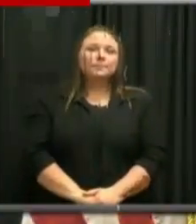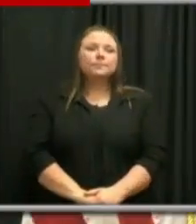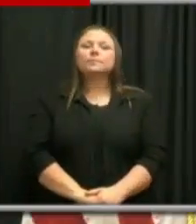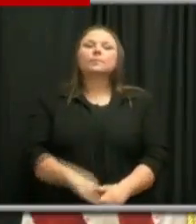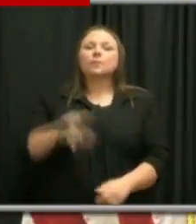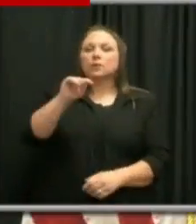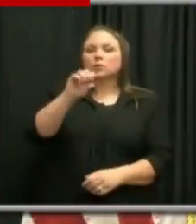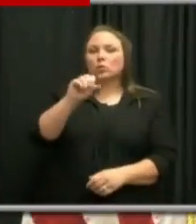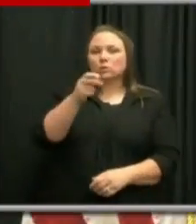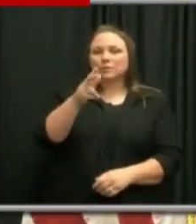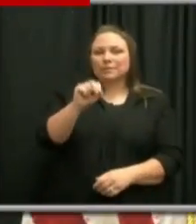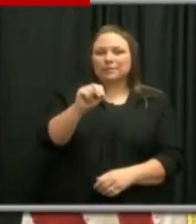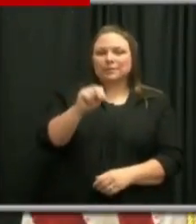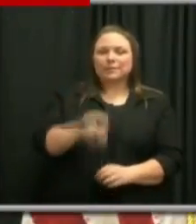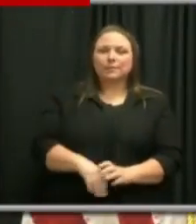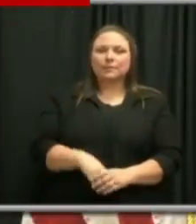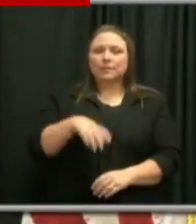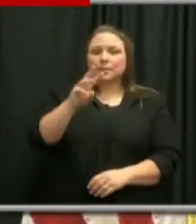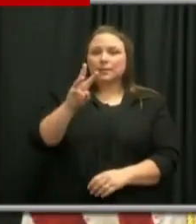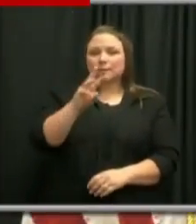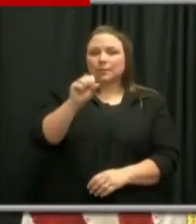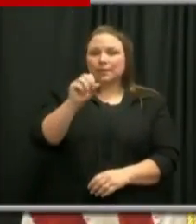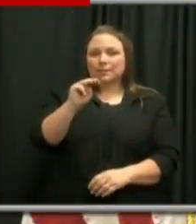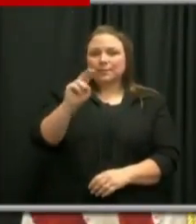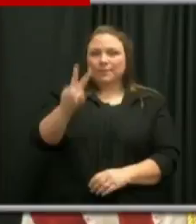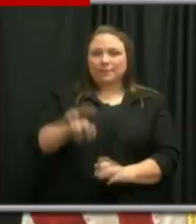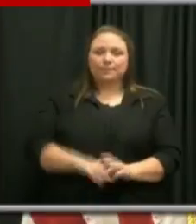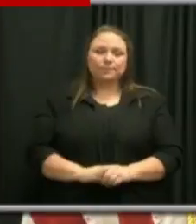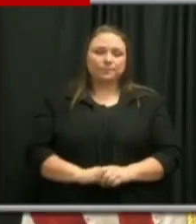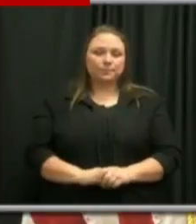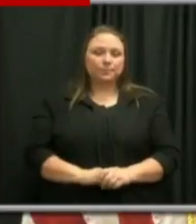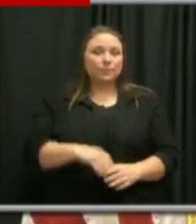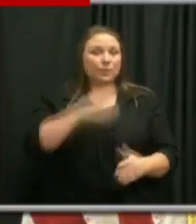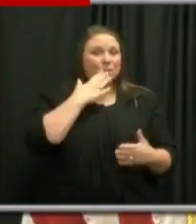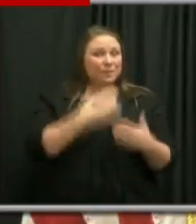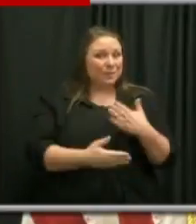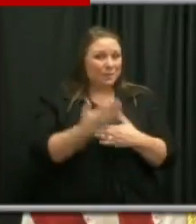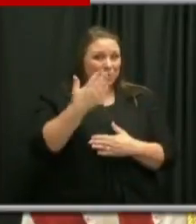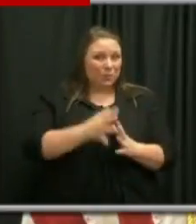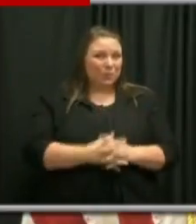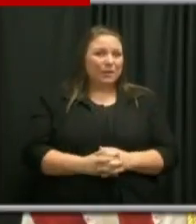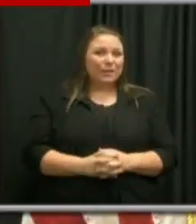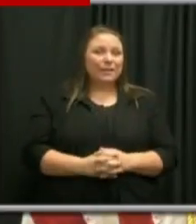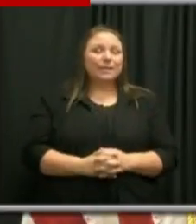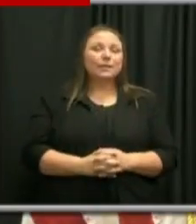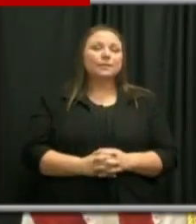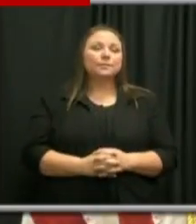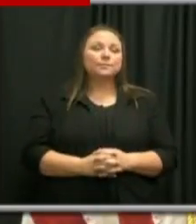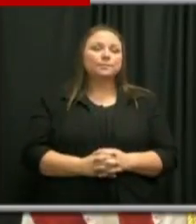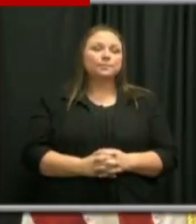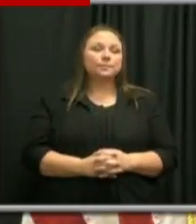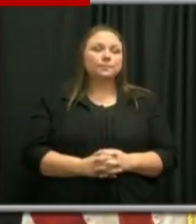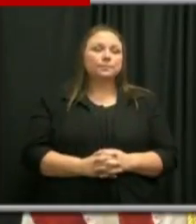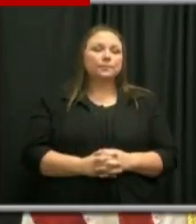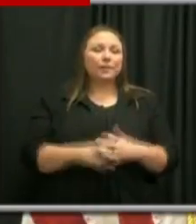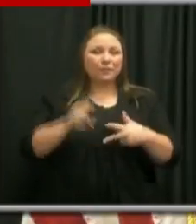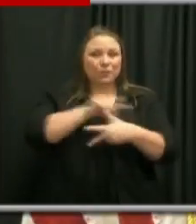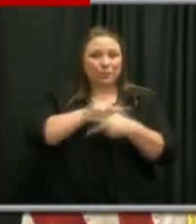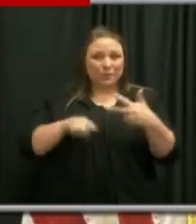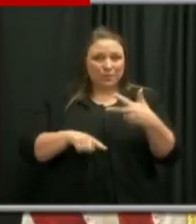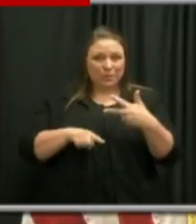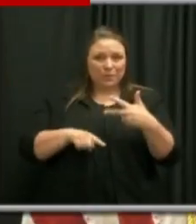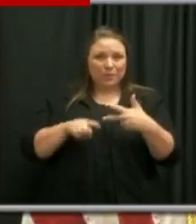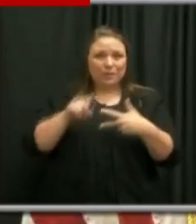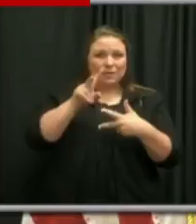Tosin Fakile at WSMV. Good morning. Thank you, Chris. I had 3 questions, 2 for